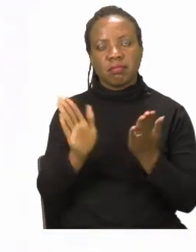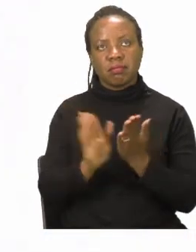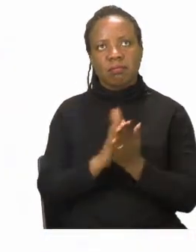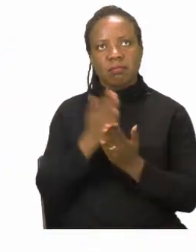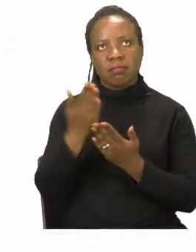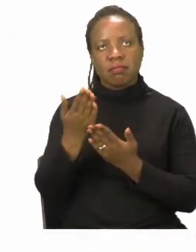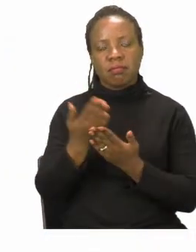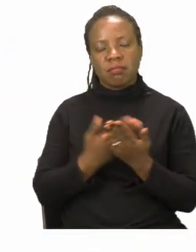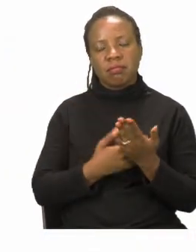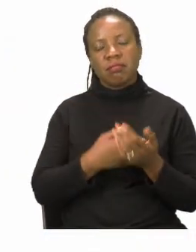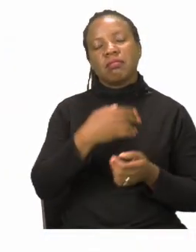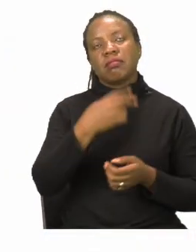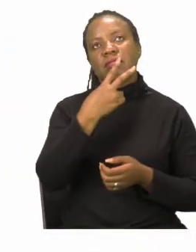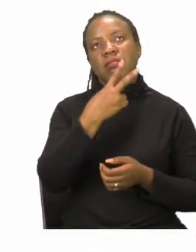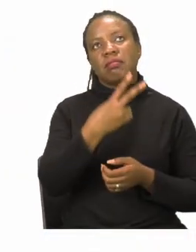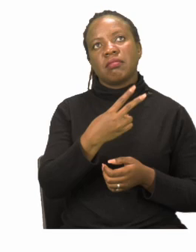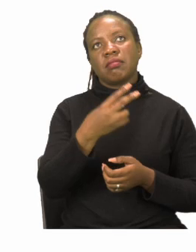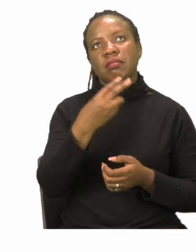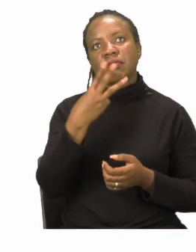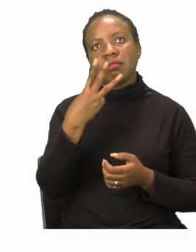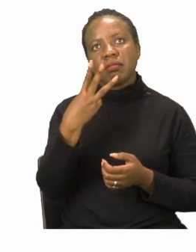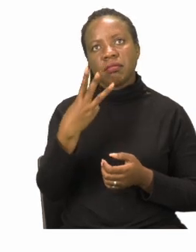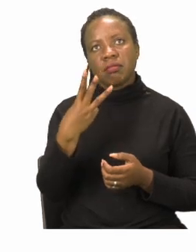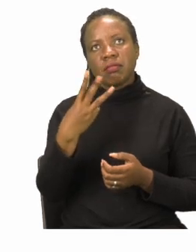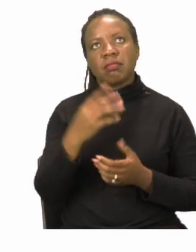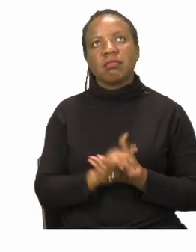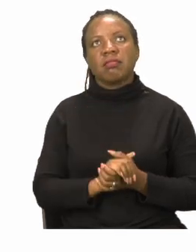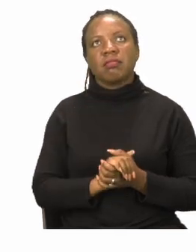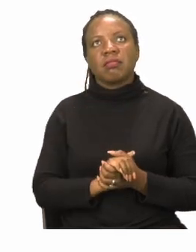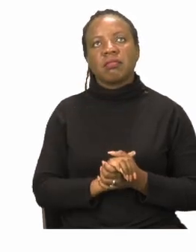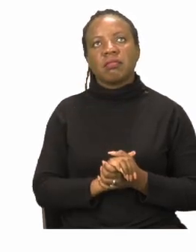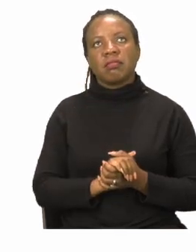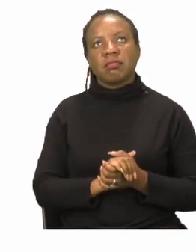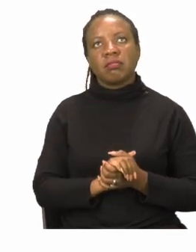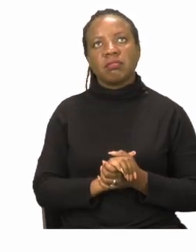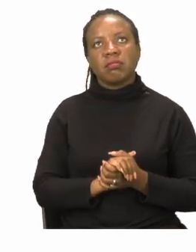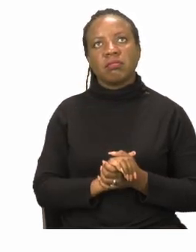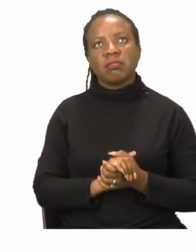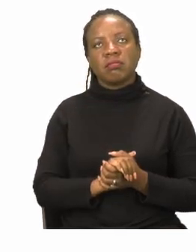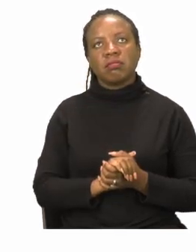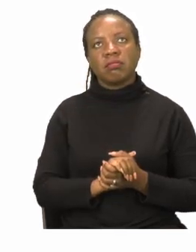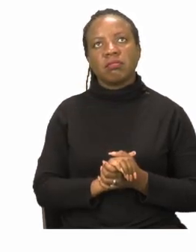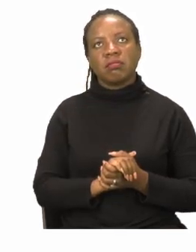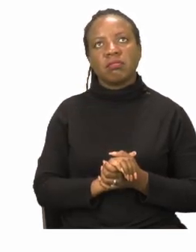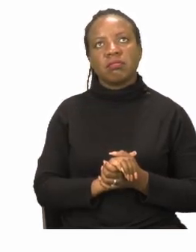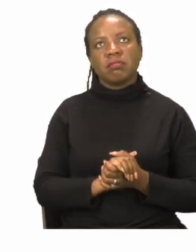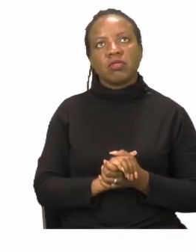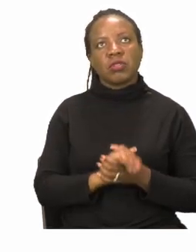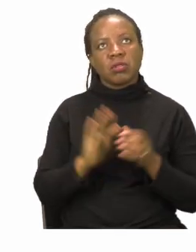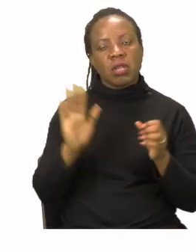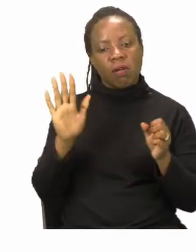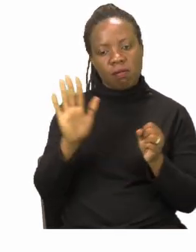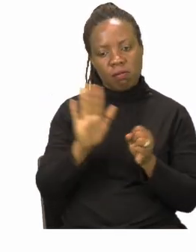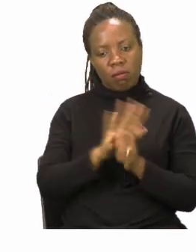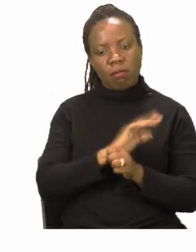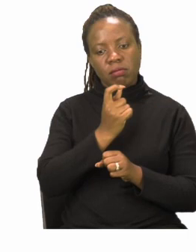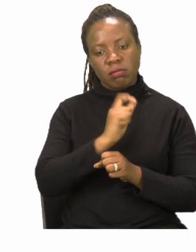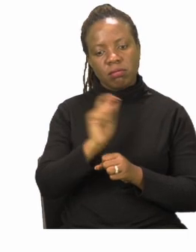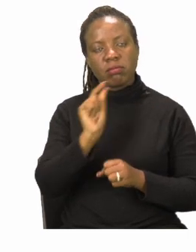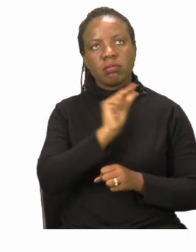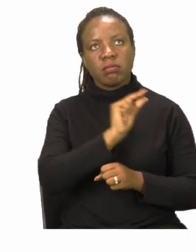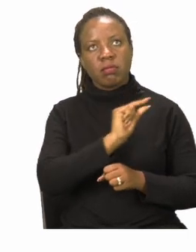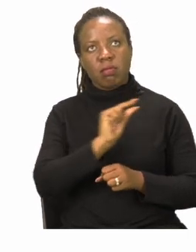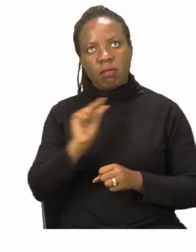23. Now here it says we have to complete the sentences below. Now there you